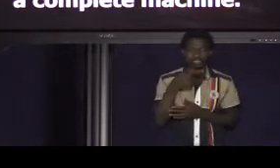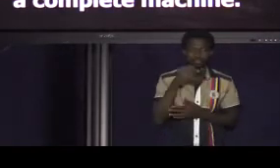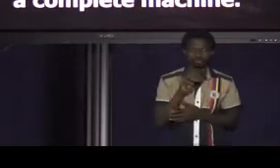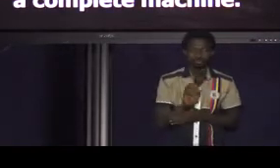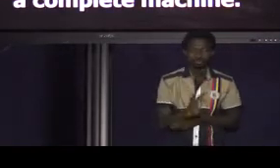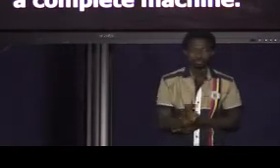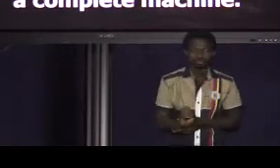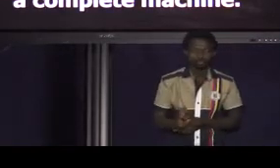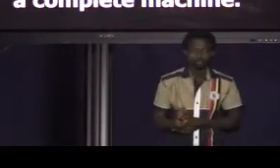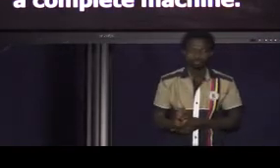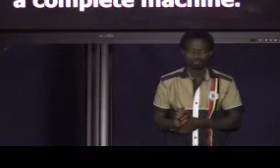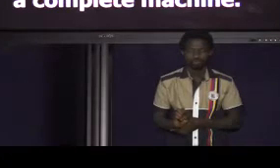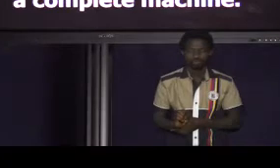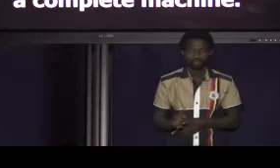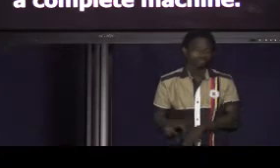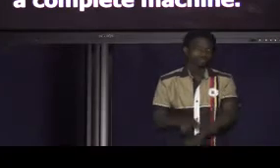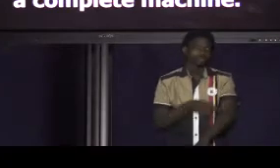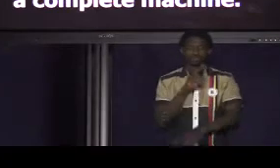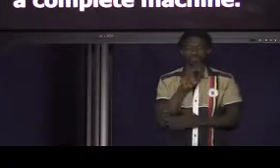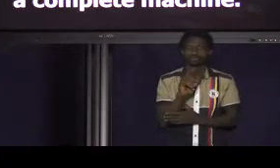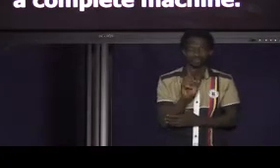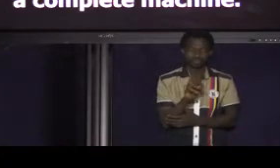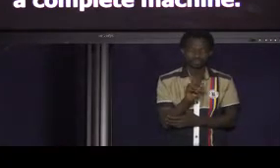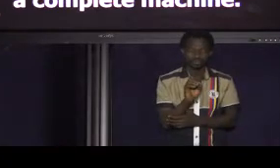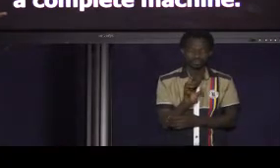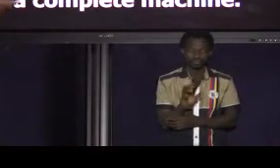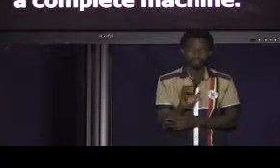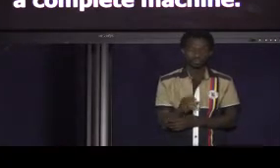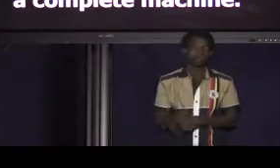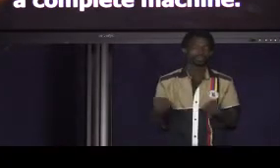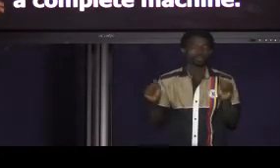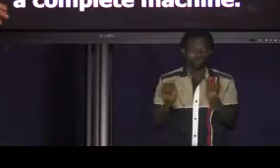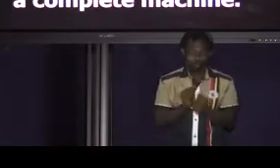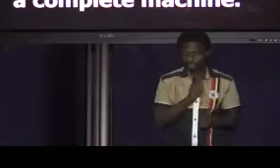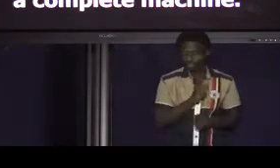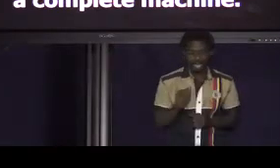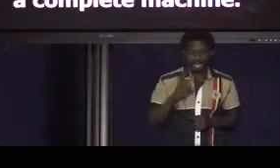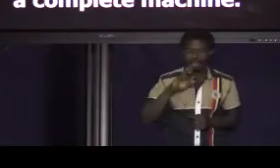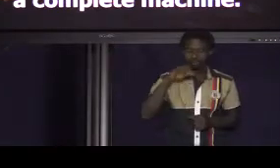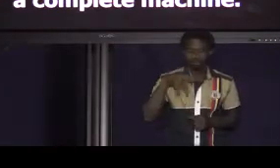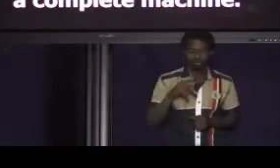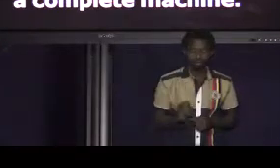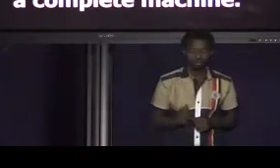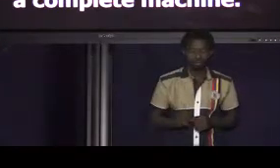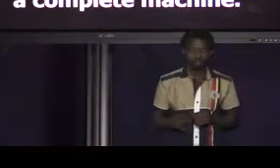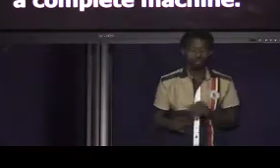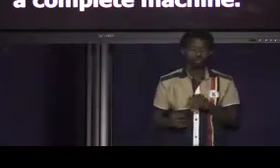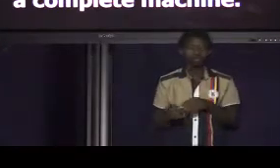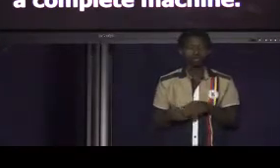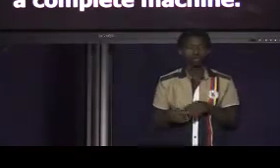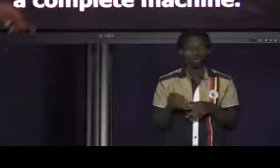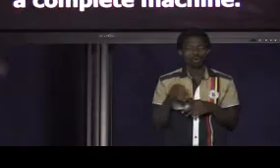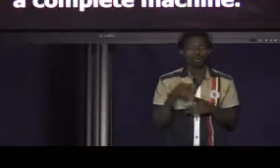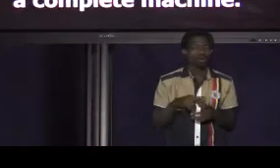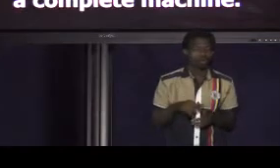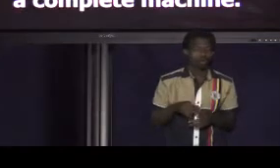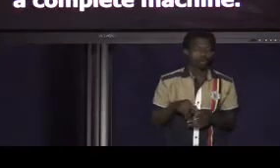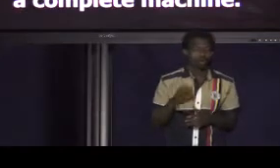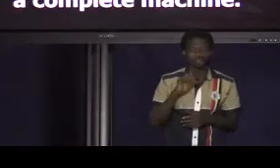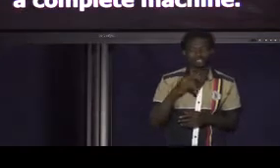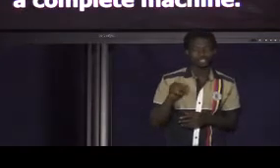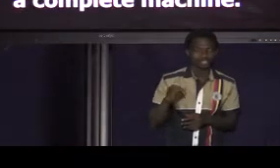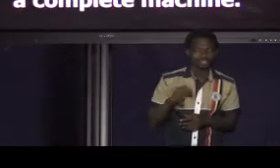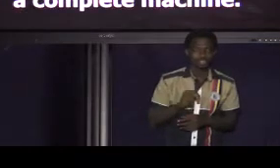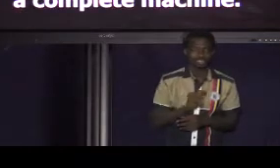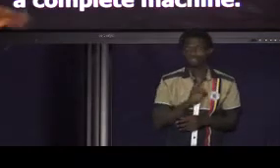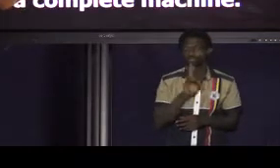that's a non-narrow channel, with a rope or chain, could be a rope or chain, passing around the groove, used